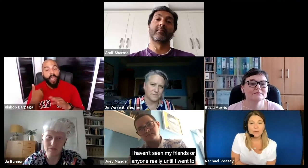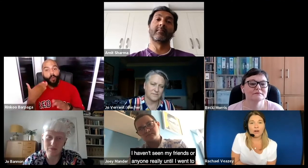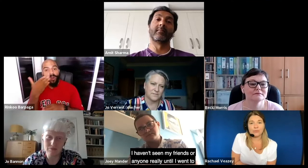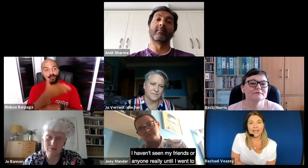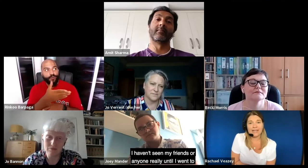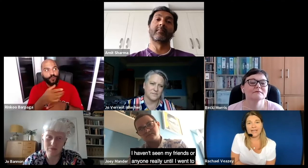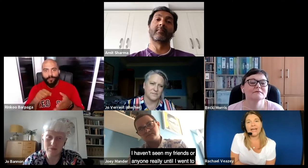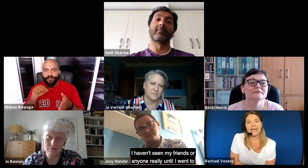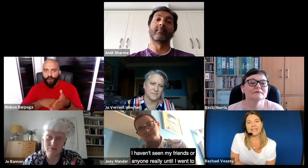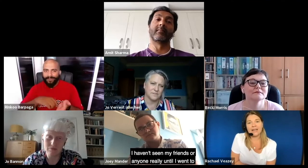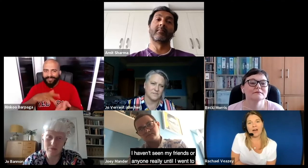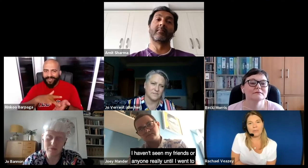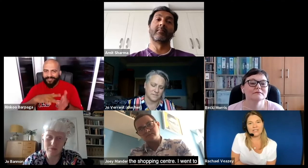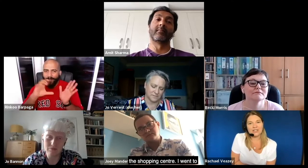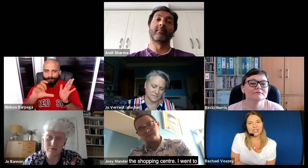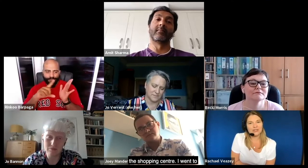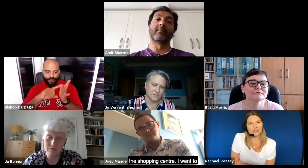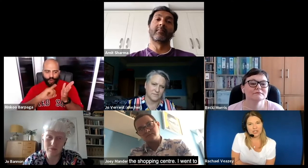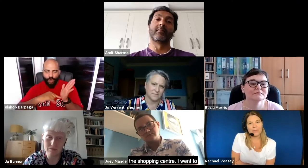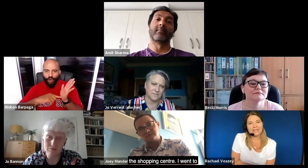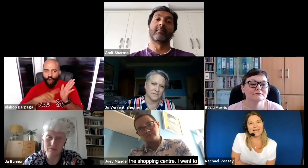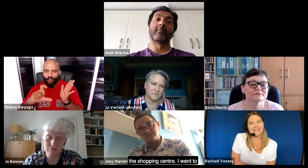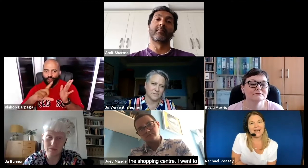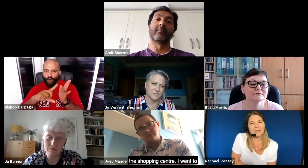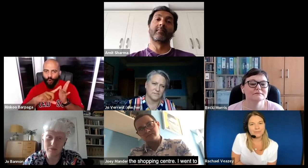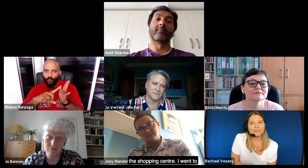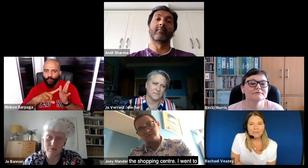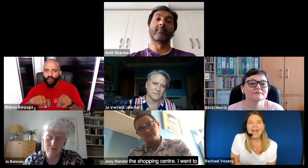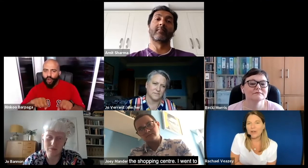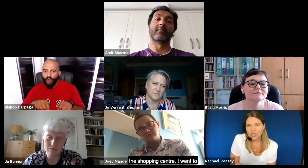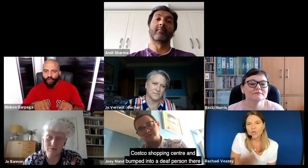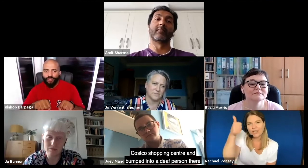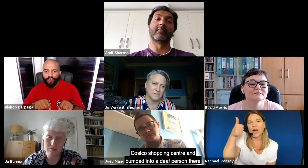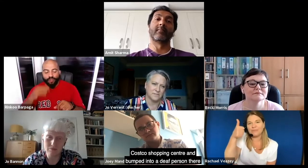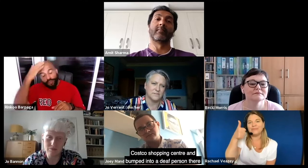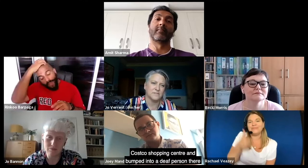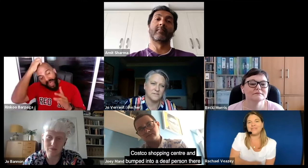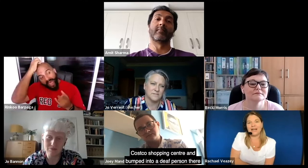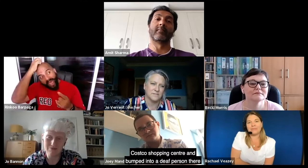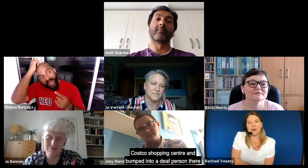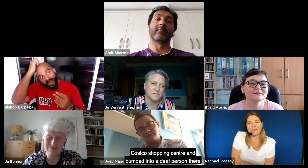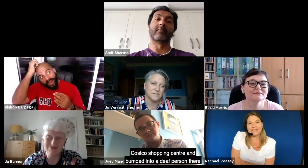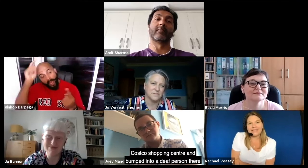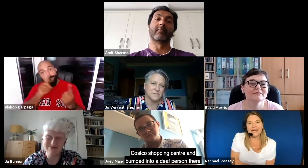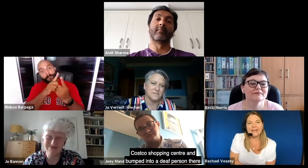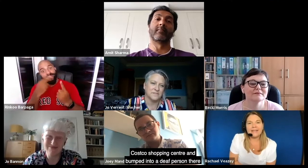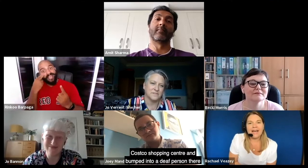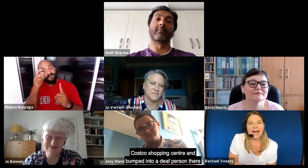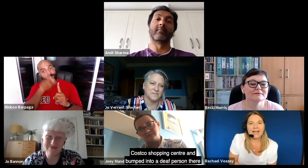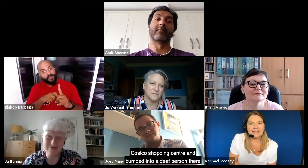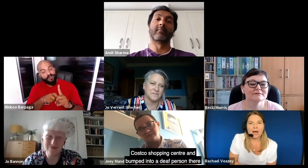seen anyone really until I went to the shopping centre. I went to Costco shopping